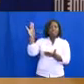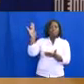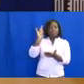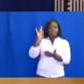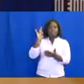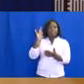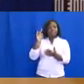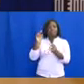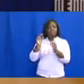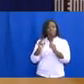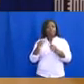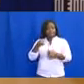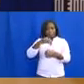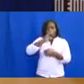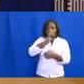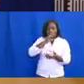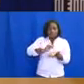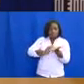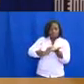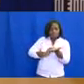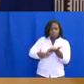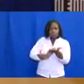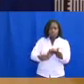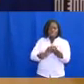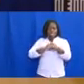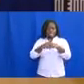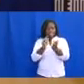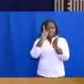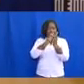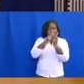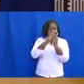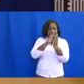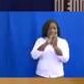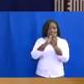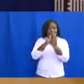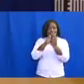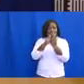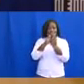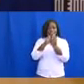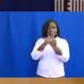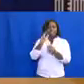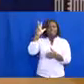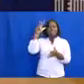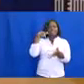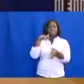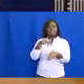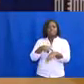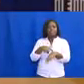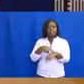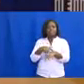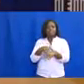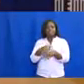buckets 20 200,000 liters of hand sanitizers, 3,400